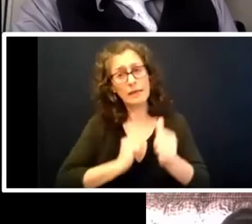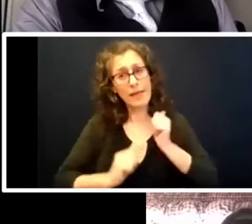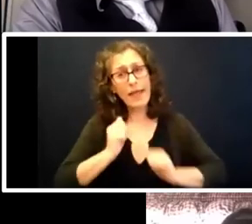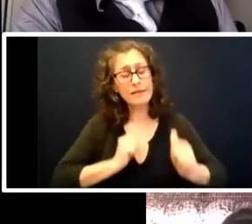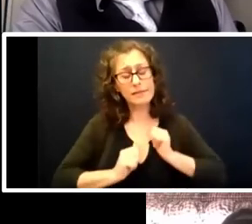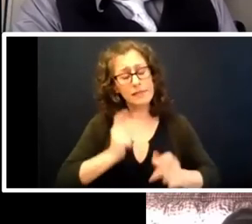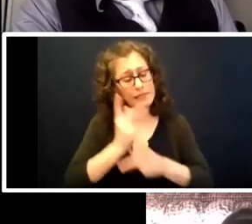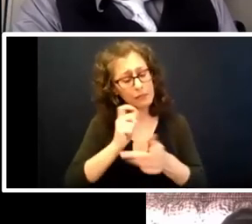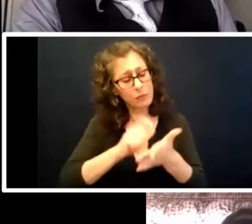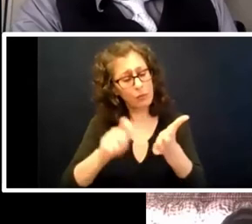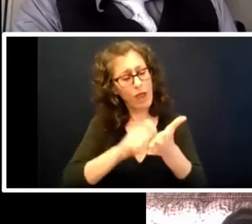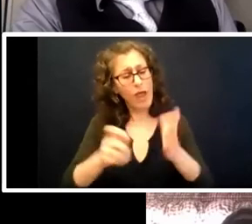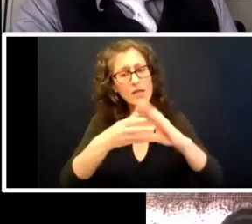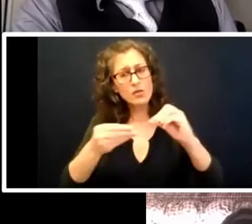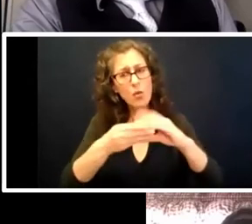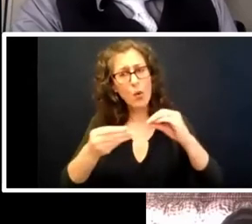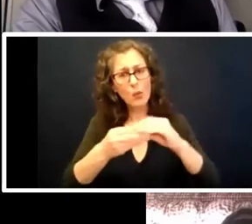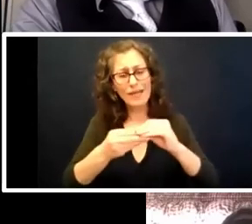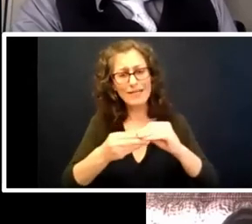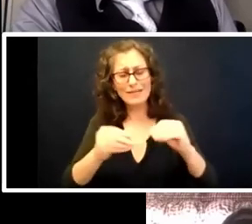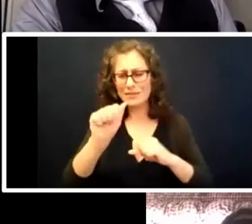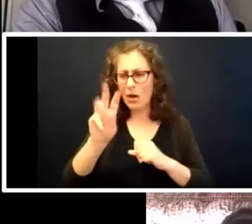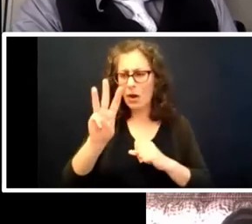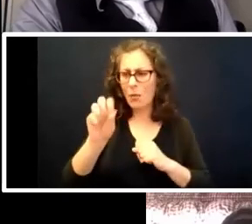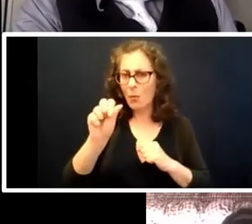stories and spreading awareness